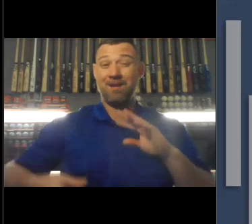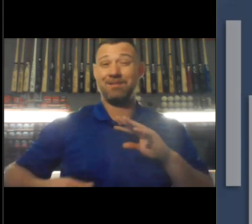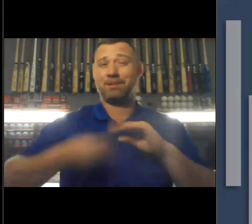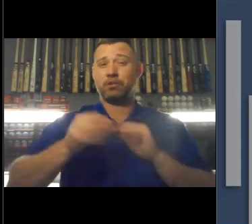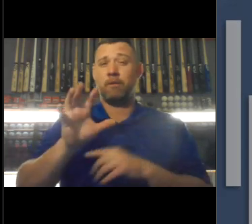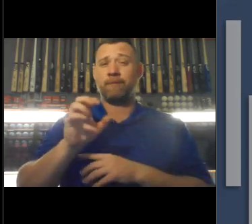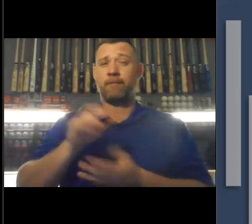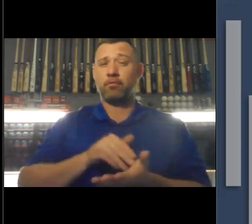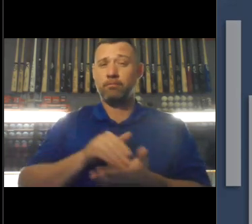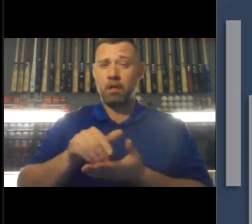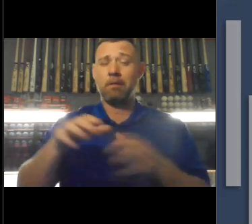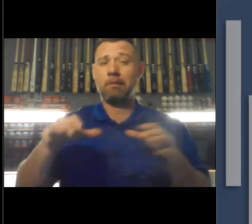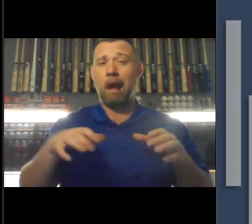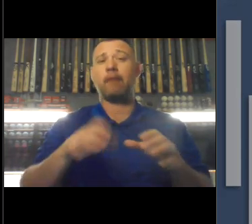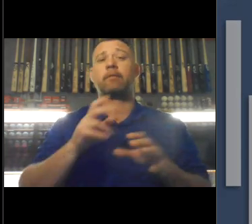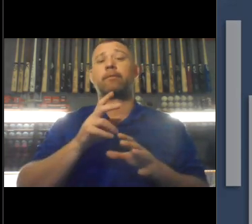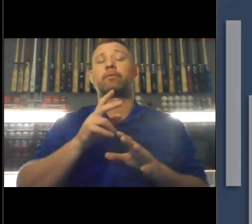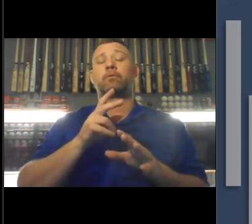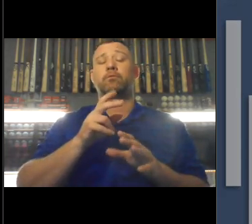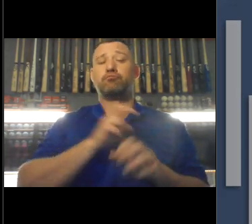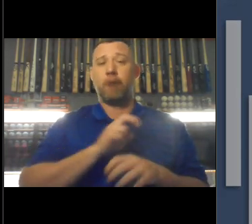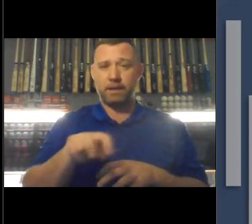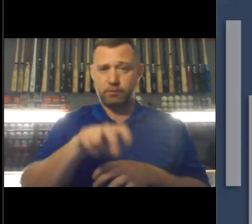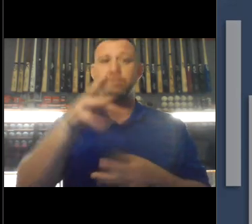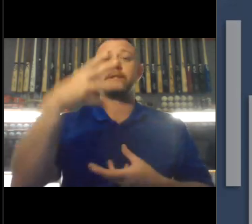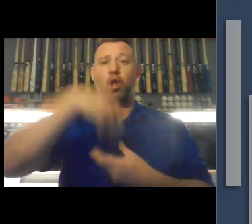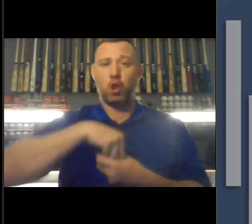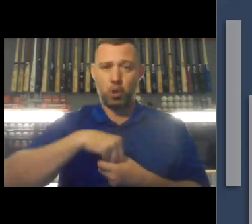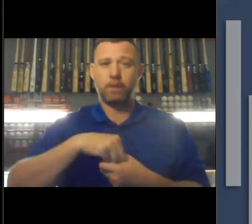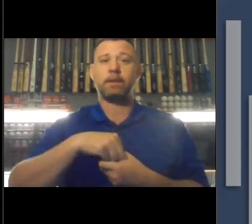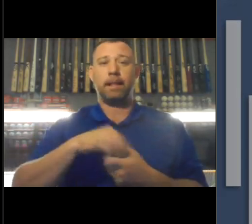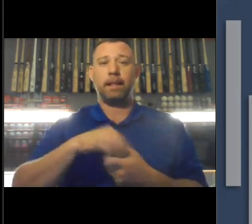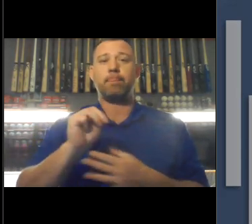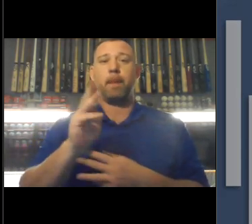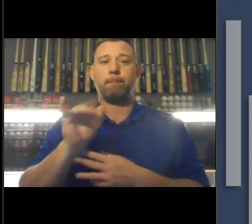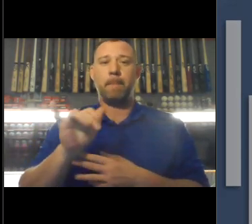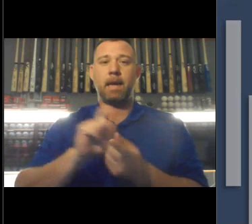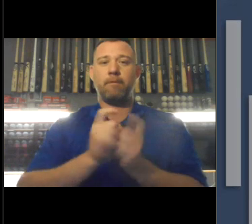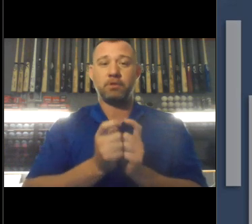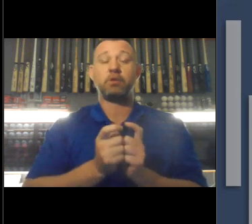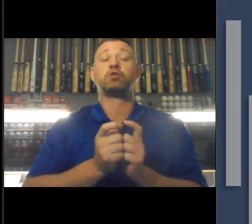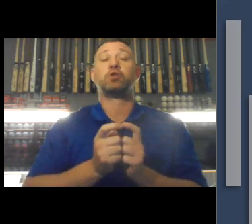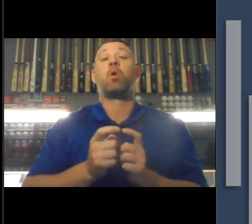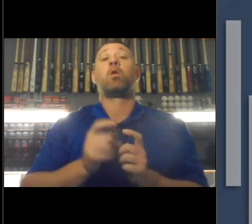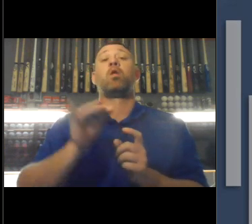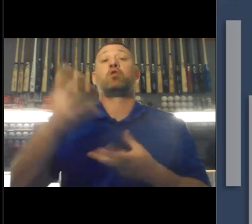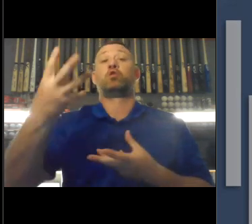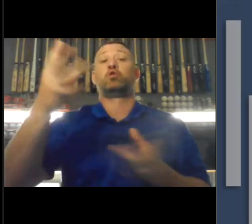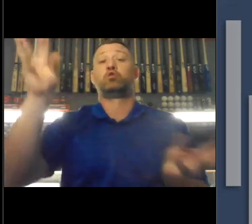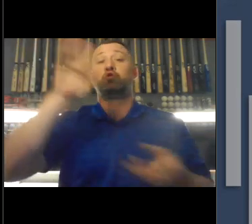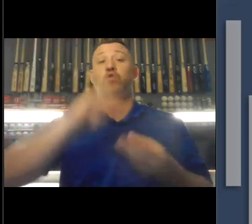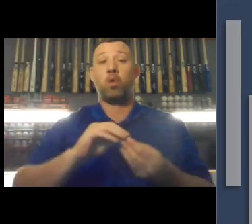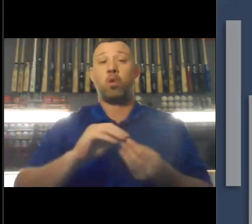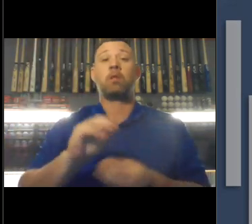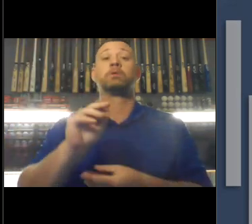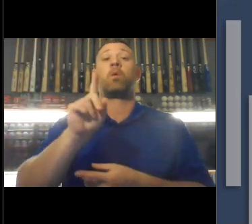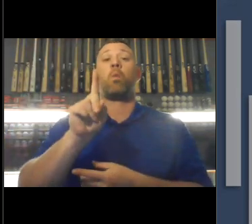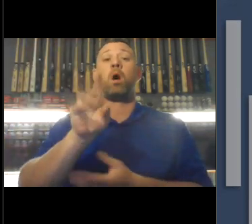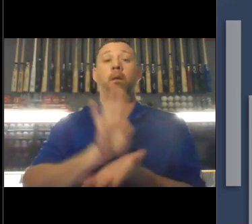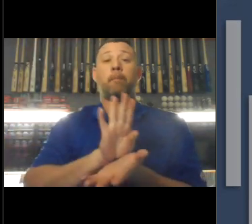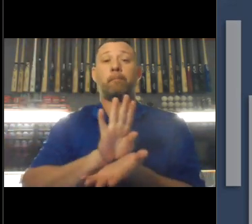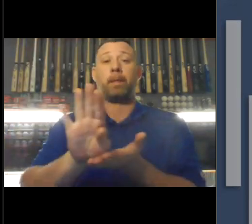active transportation program is included in the mayor vision, which brings the total proposed augmentation to $1 billion. I think